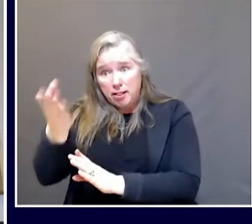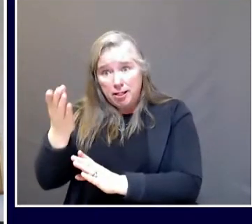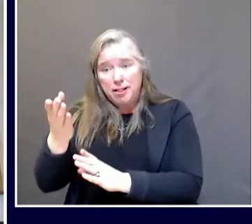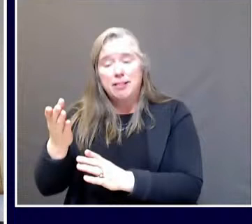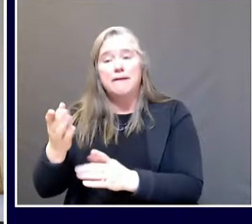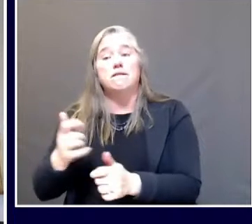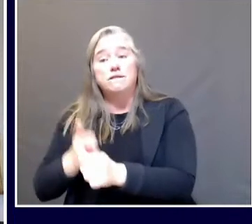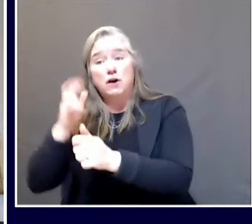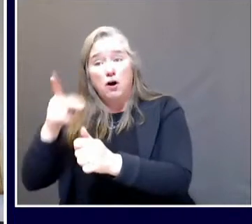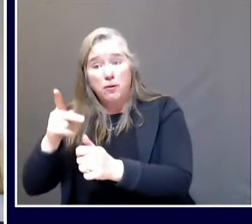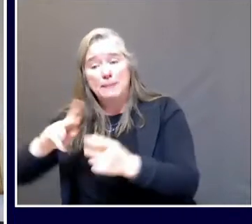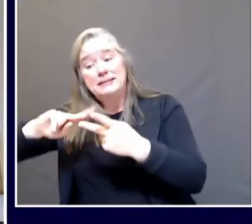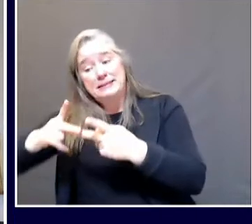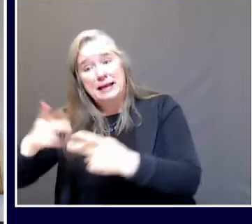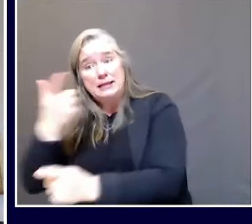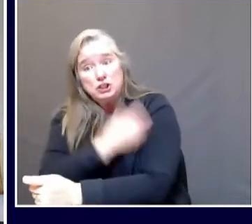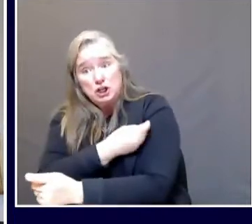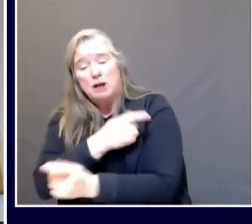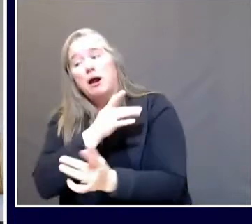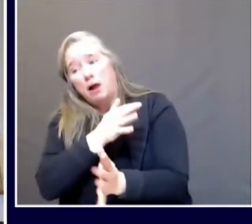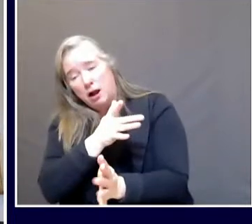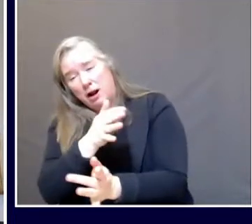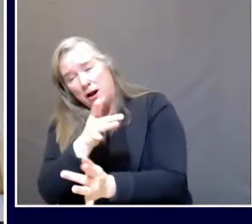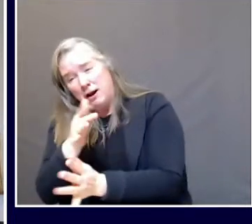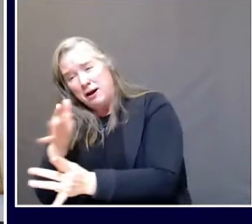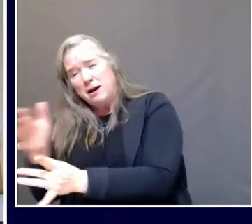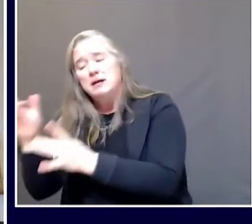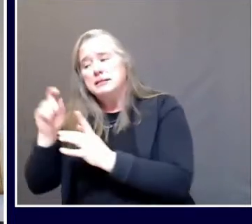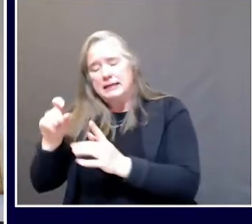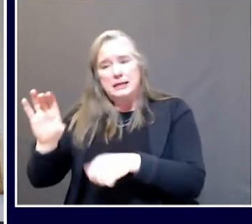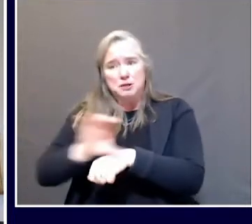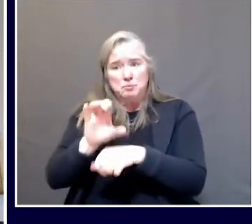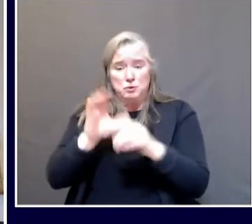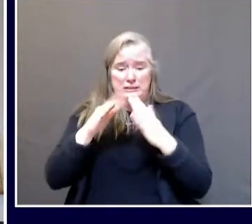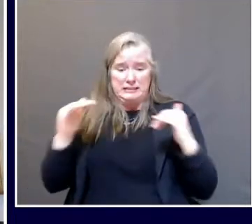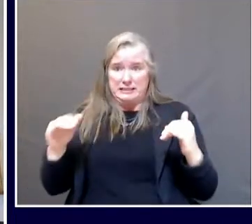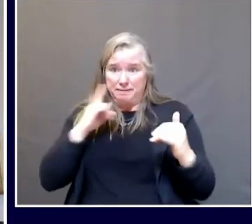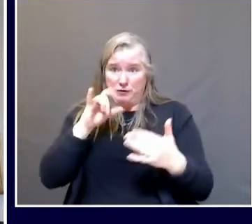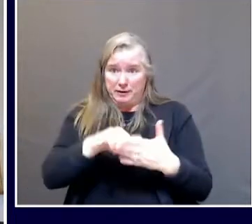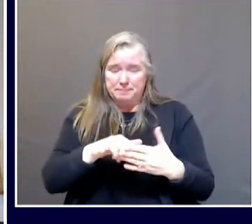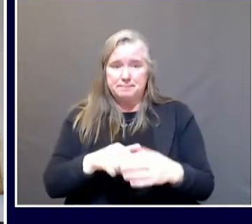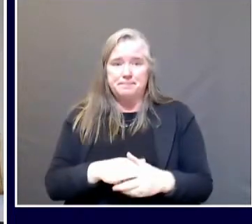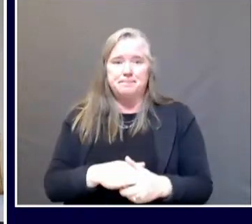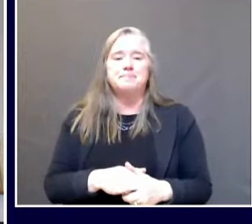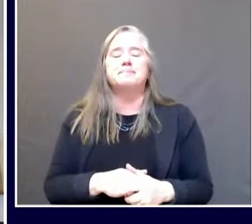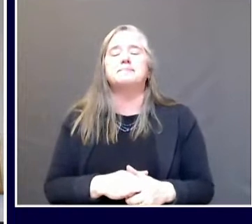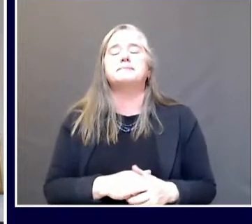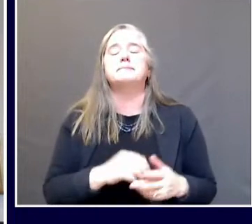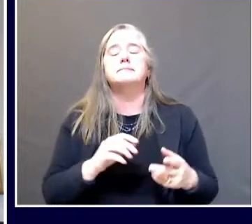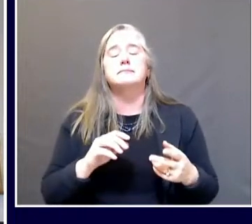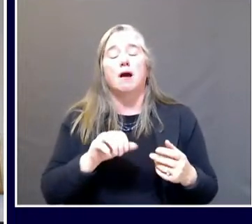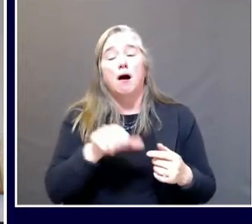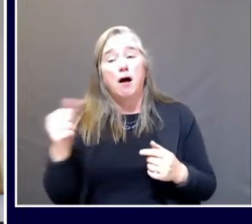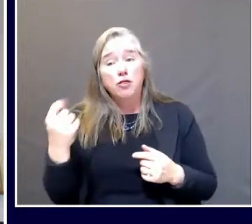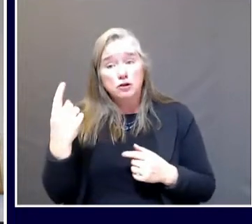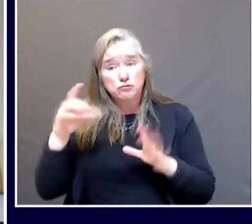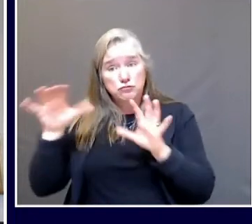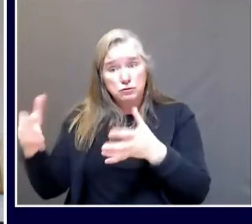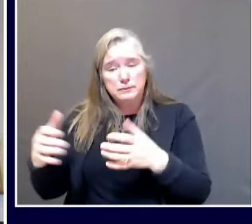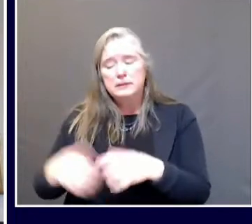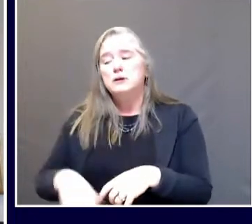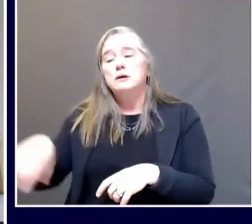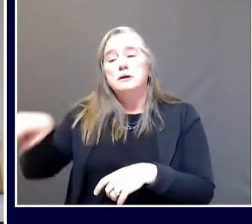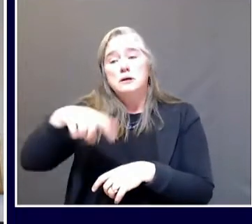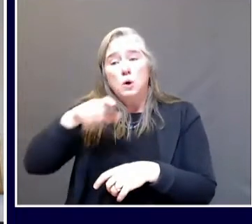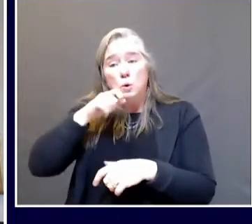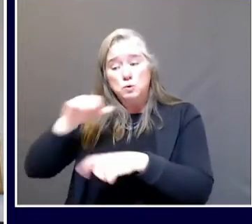helpful. Another is around training. We have a lot of folks that are interested in serving as vaccinators, but to get them trained up with the